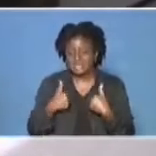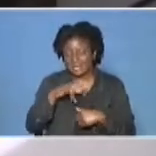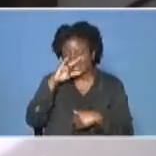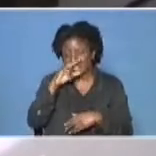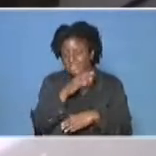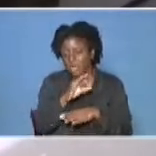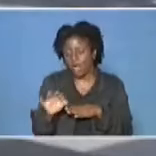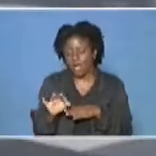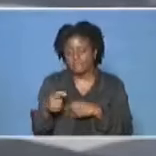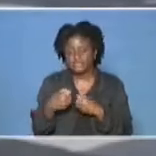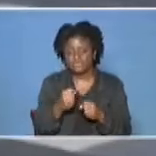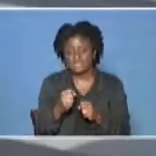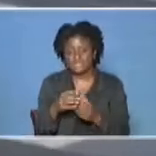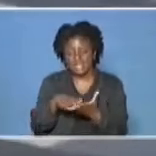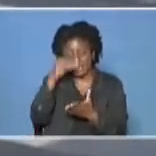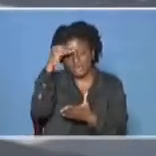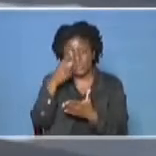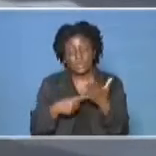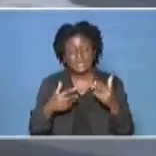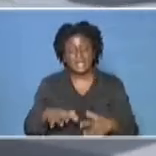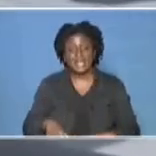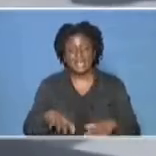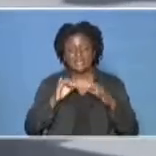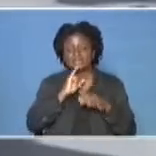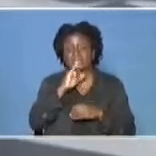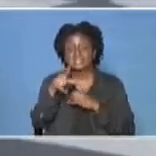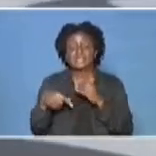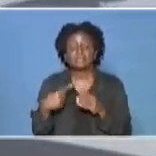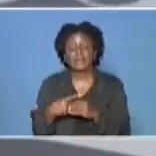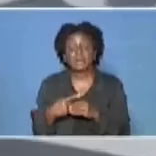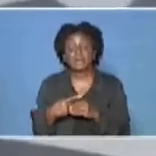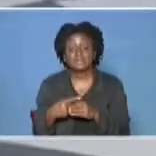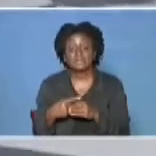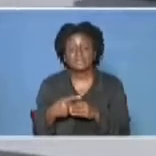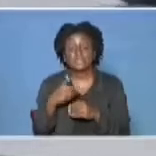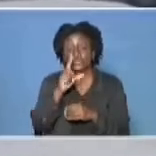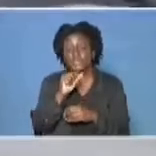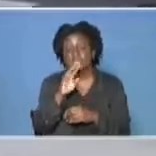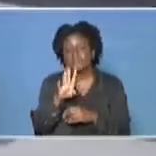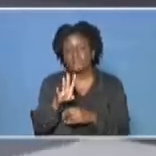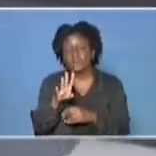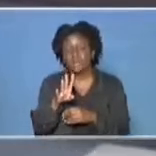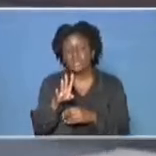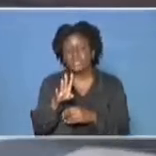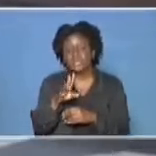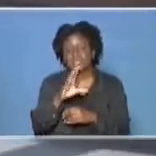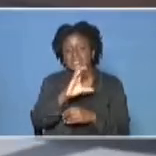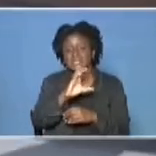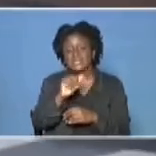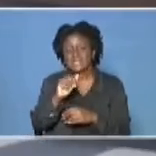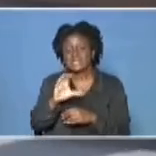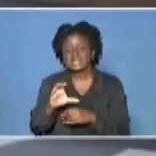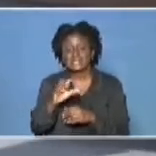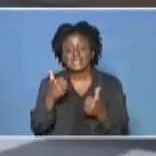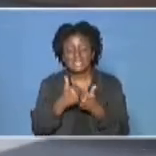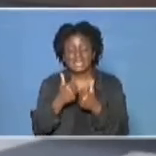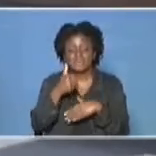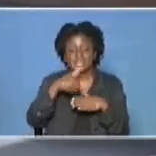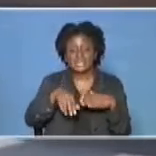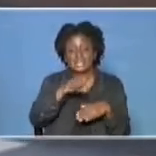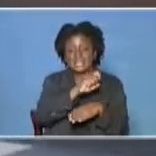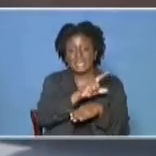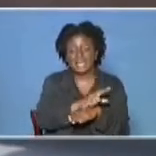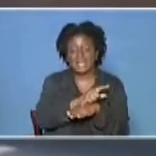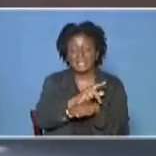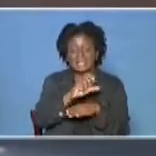about. Action continuing for the Bahamas over the weekend at the 24th edition of the CAC Games in El Salvador. The water polo team